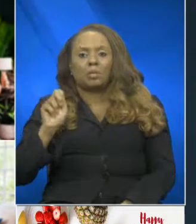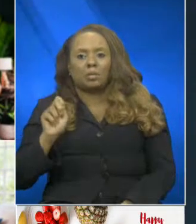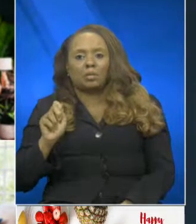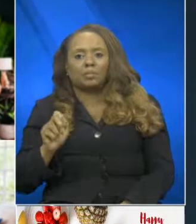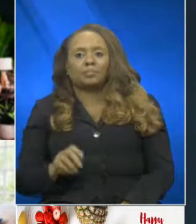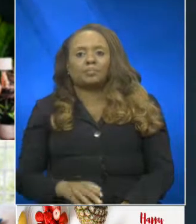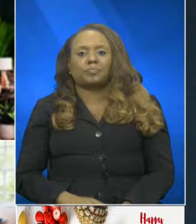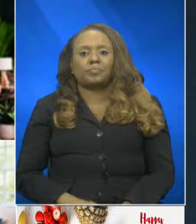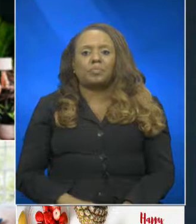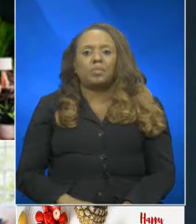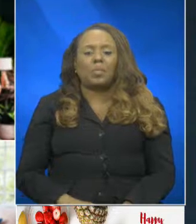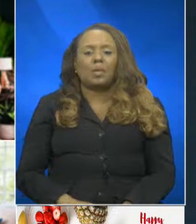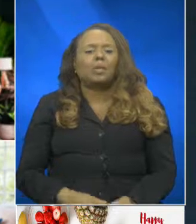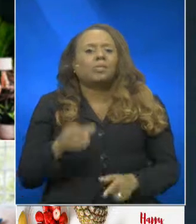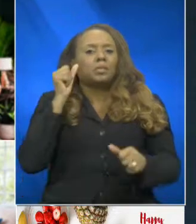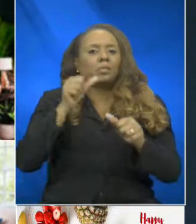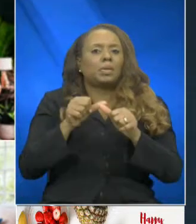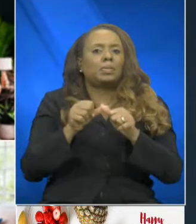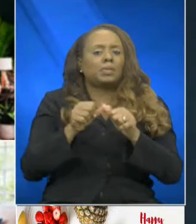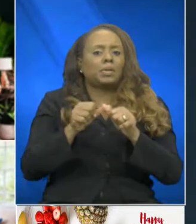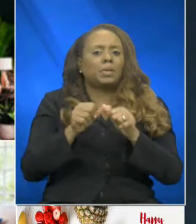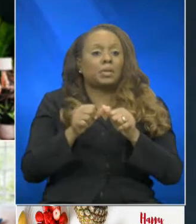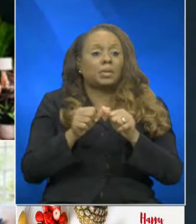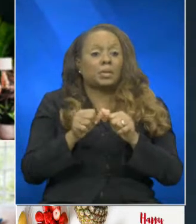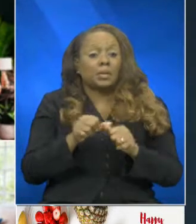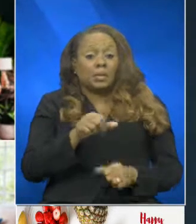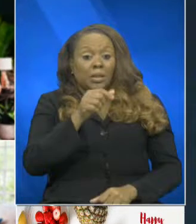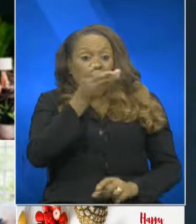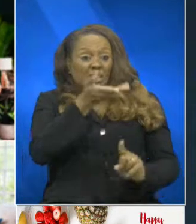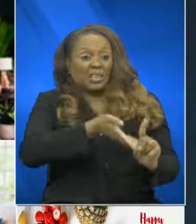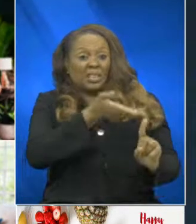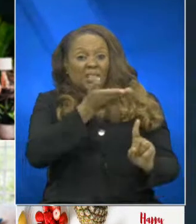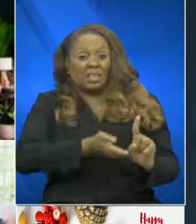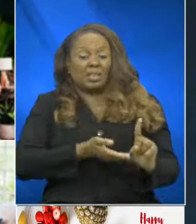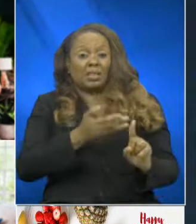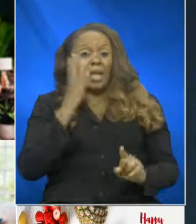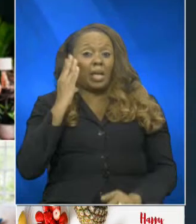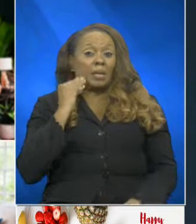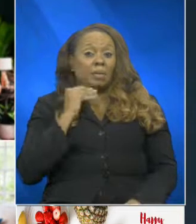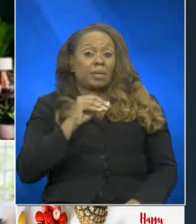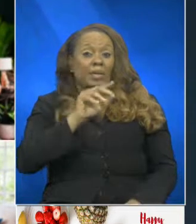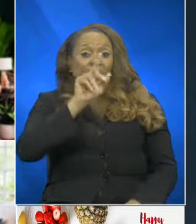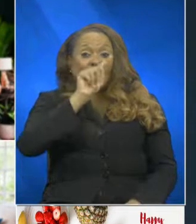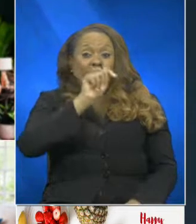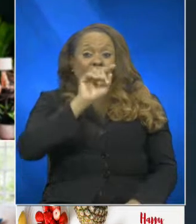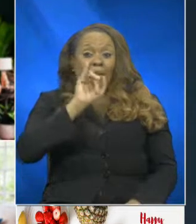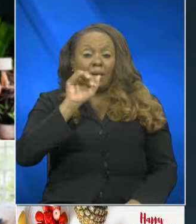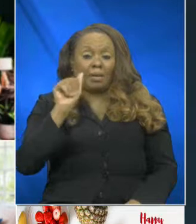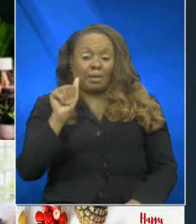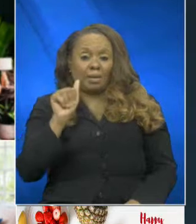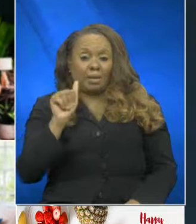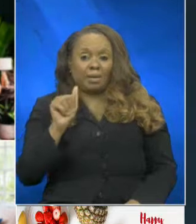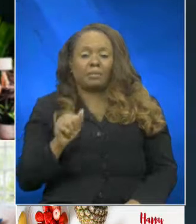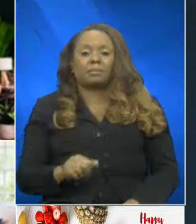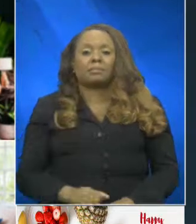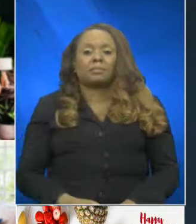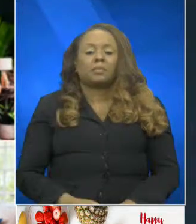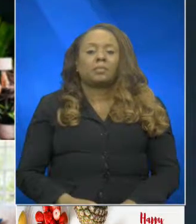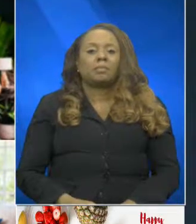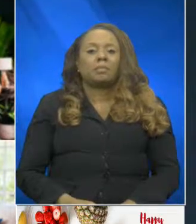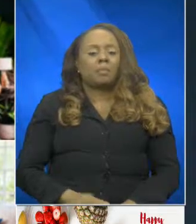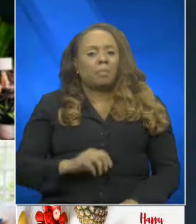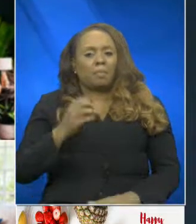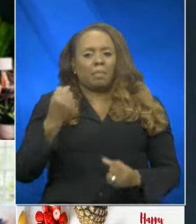ischemic attack, or TIA. And one-fifth of all patients who present with